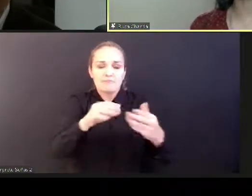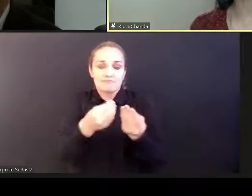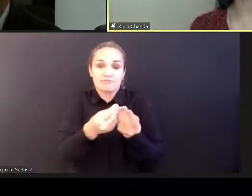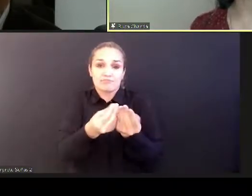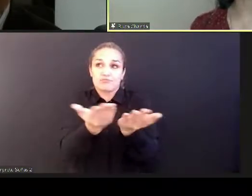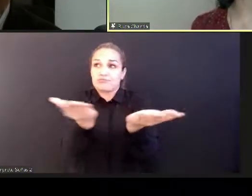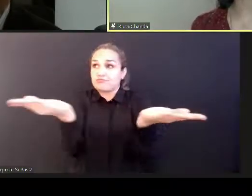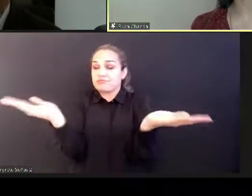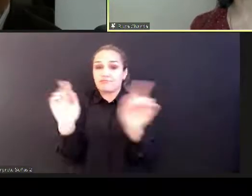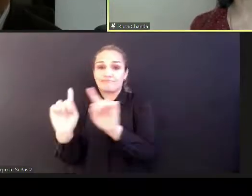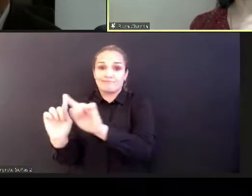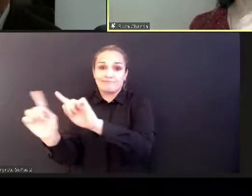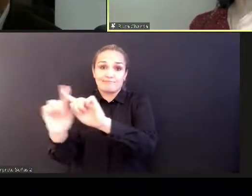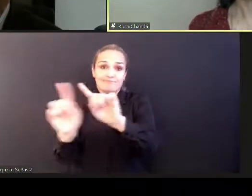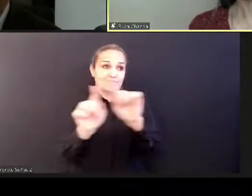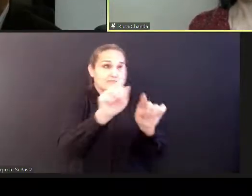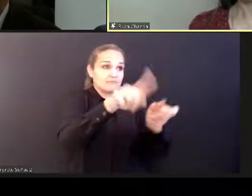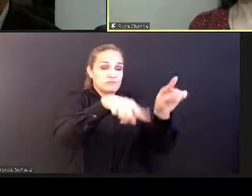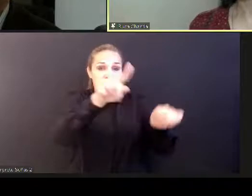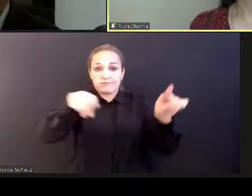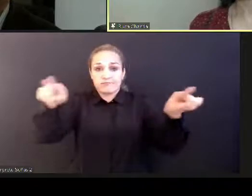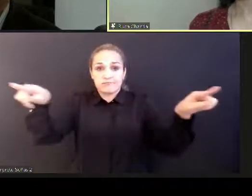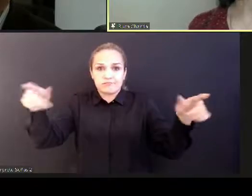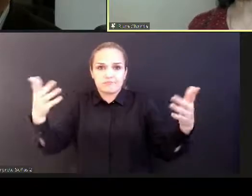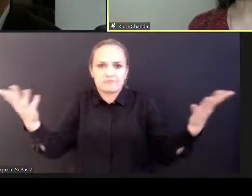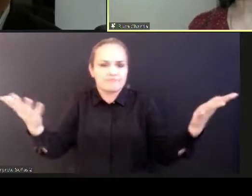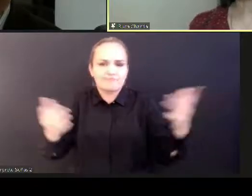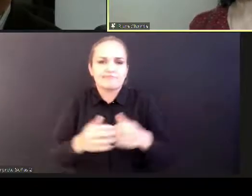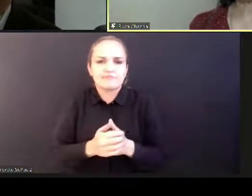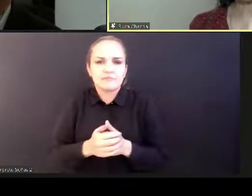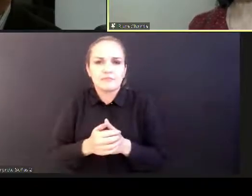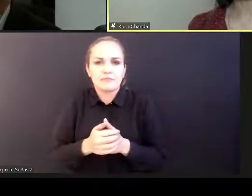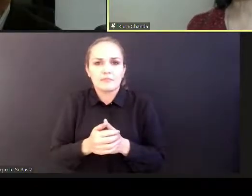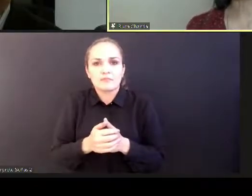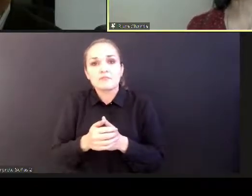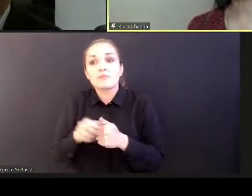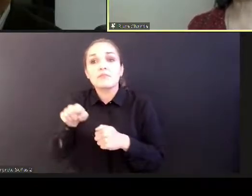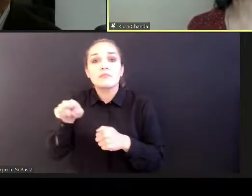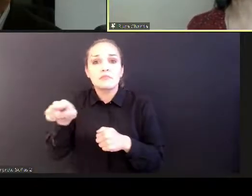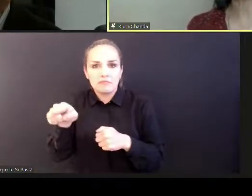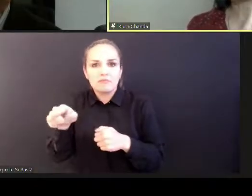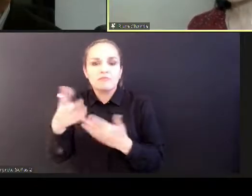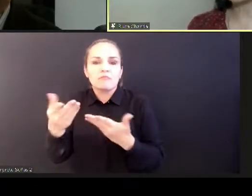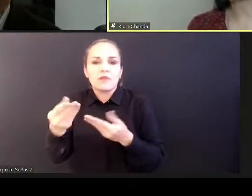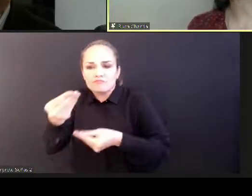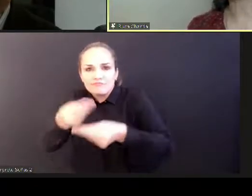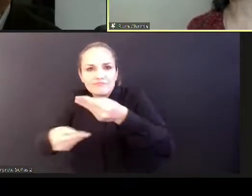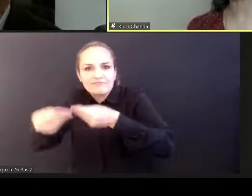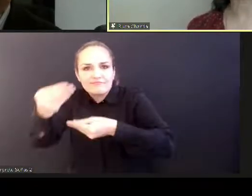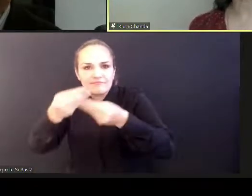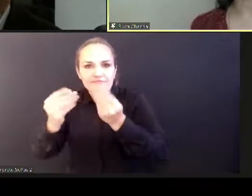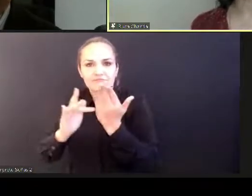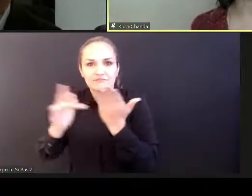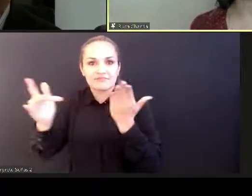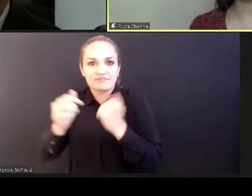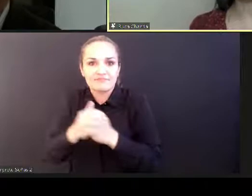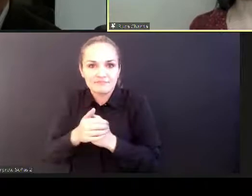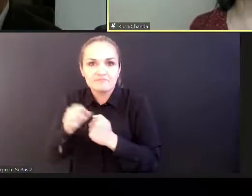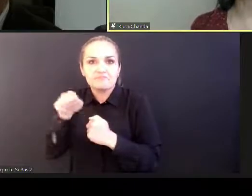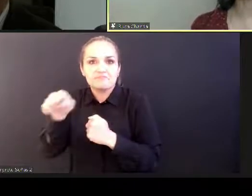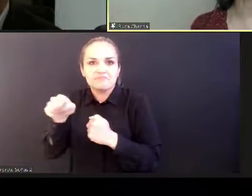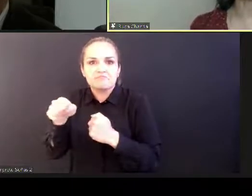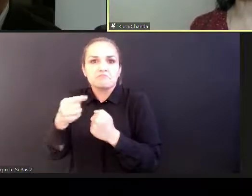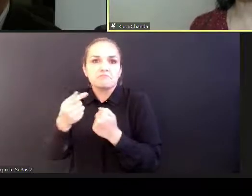e-commerce chapters. They're looking at digital rights management and CPTPP sort, and then you have the